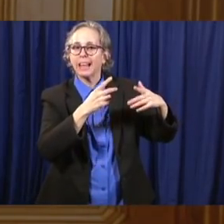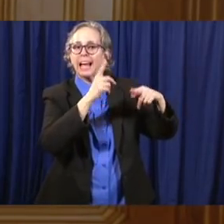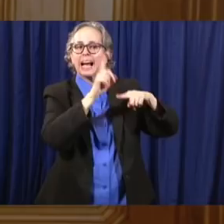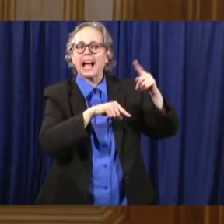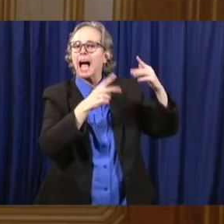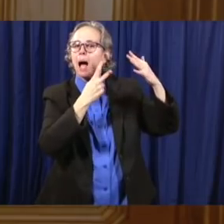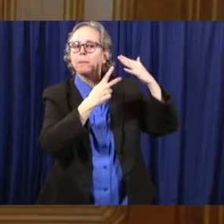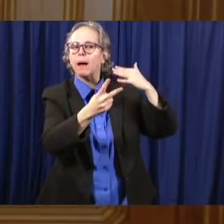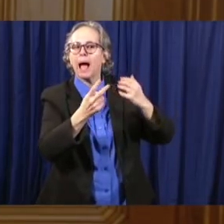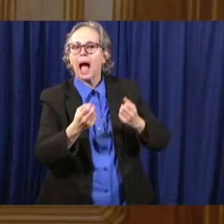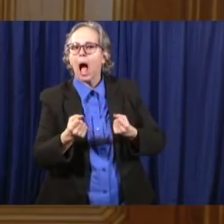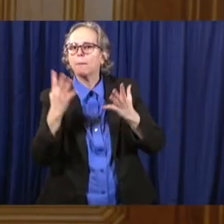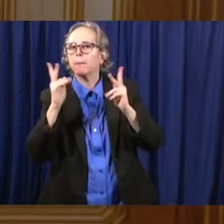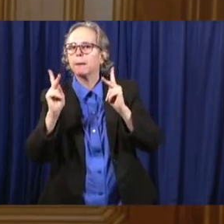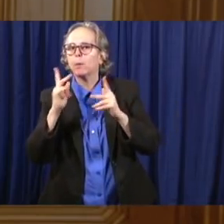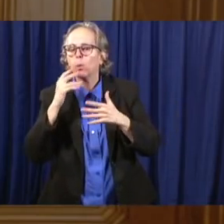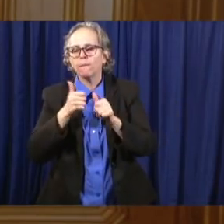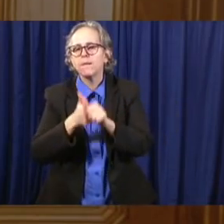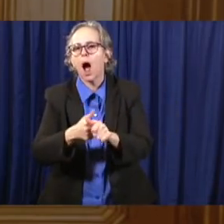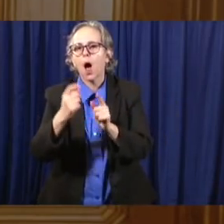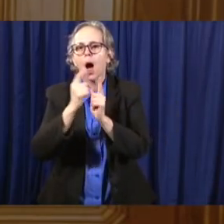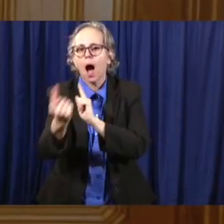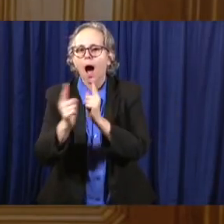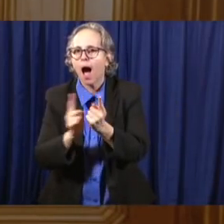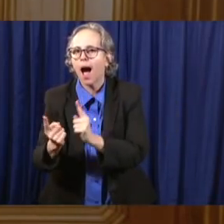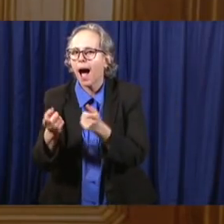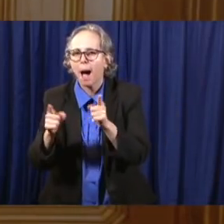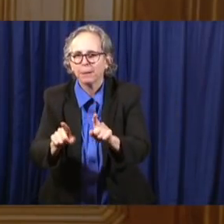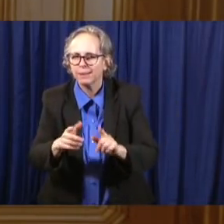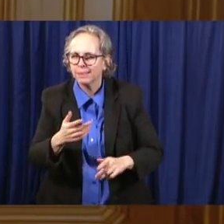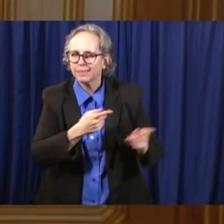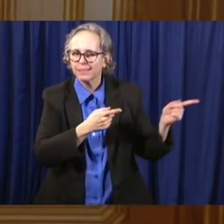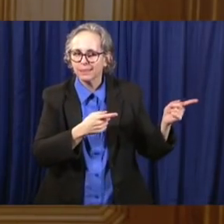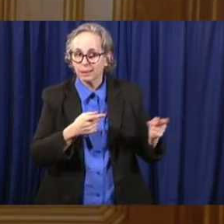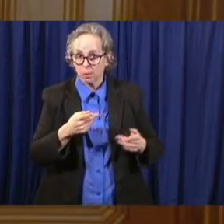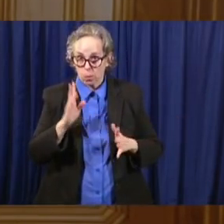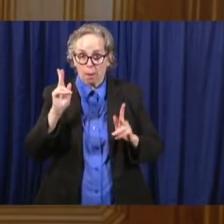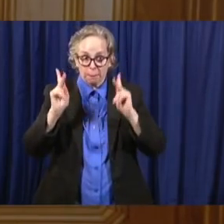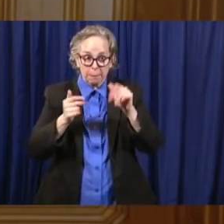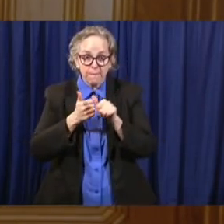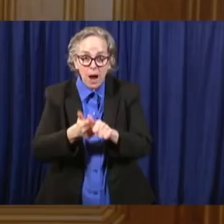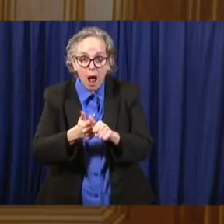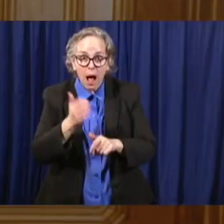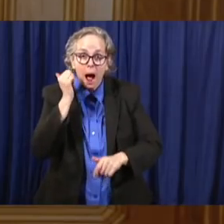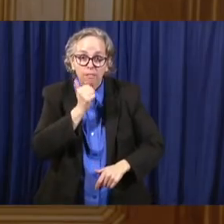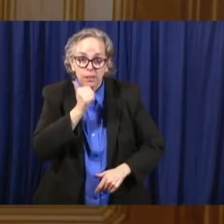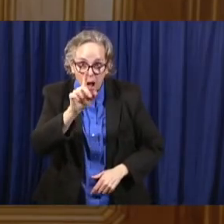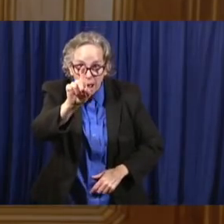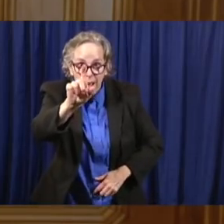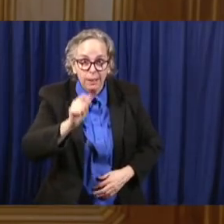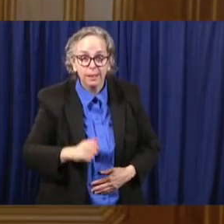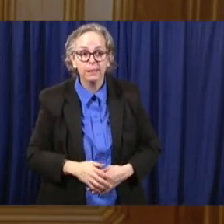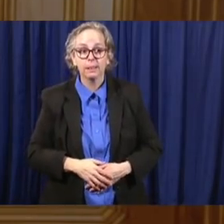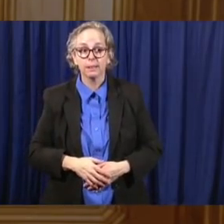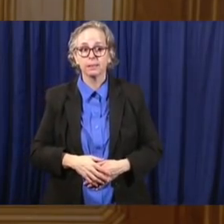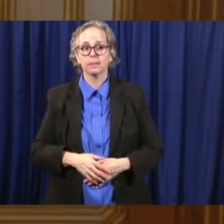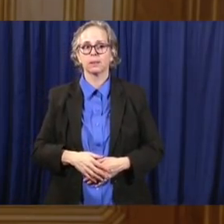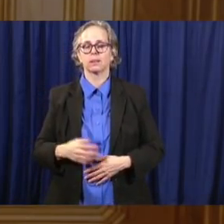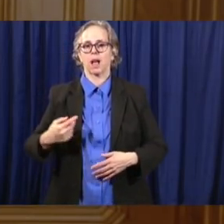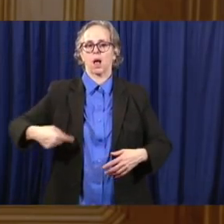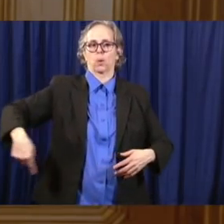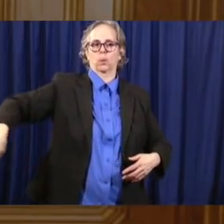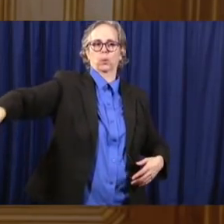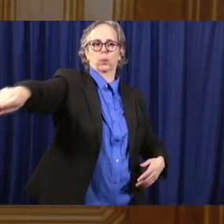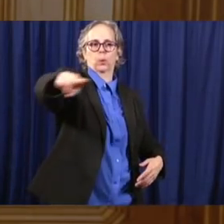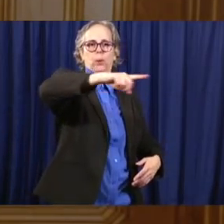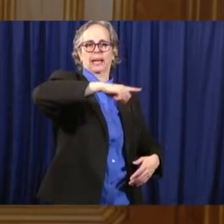percentage of social distancing will people follow every single day. And so we write this story every single